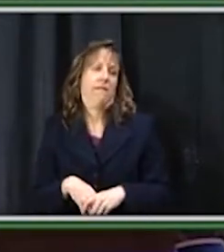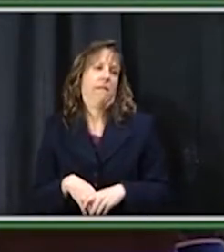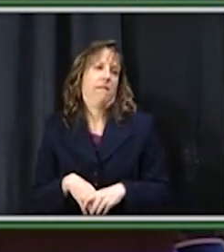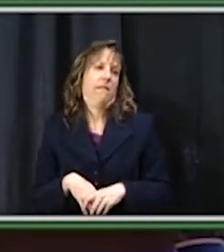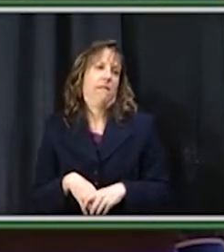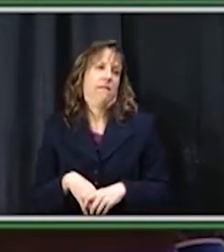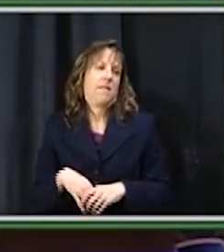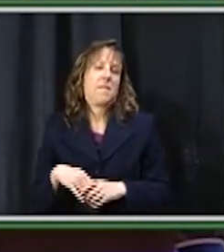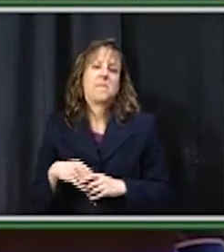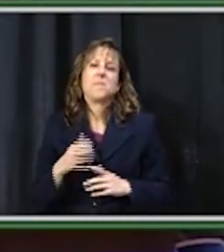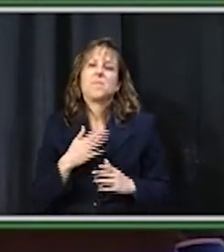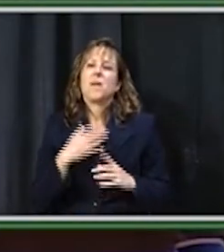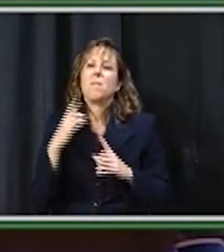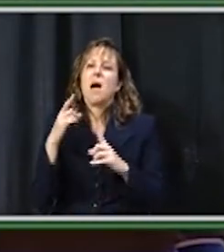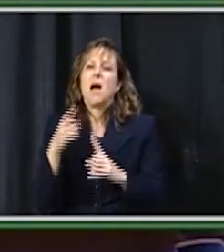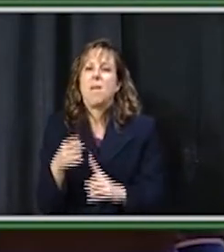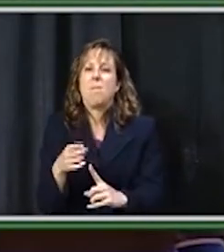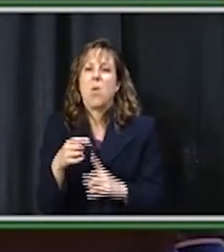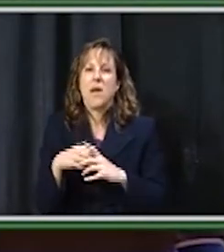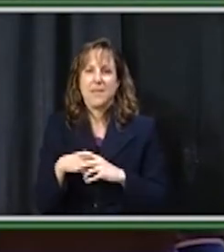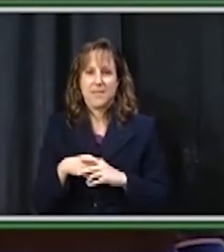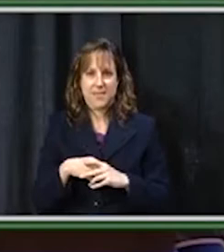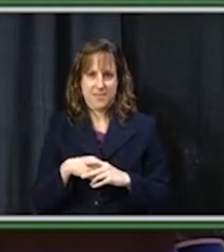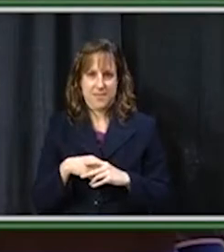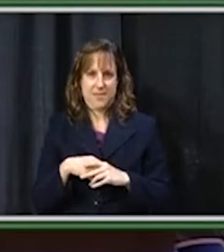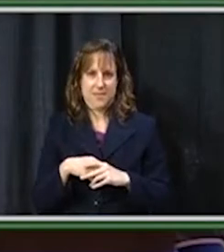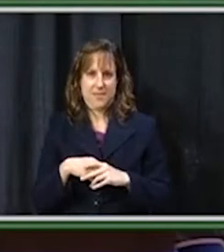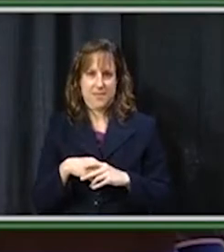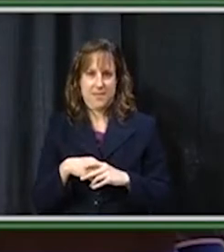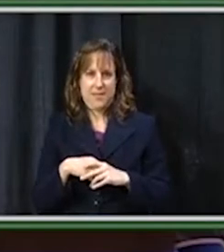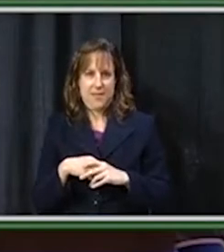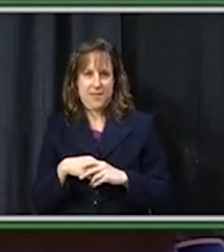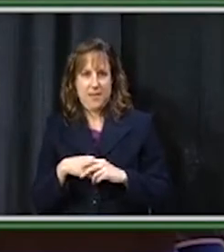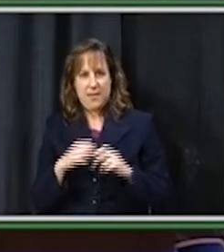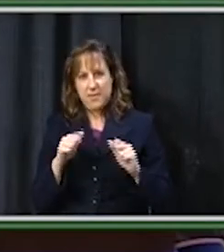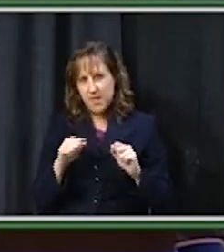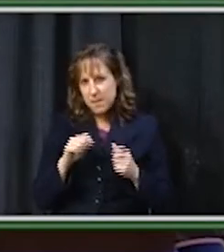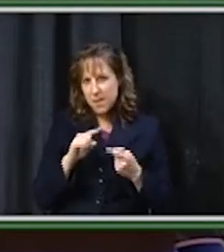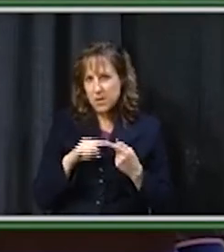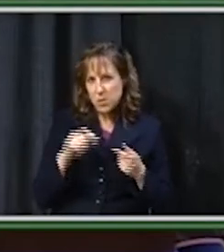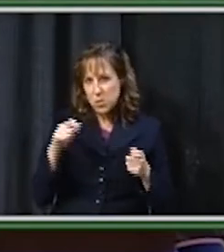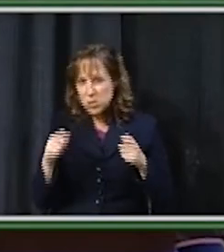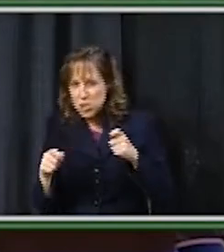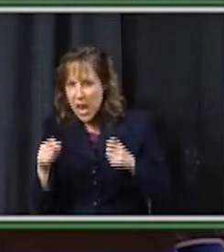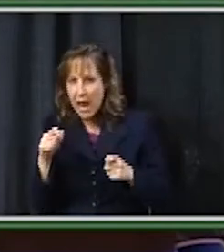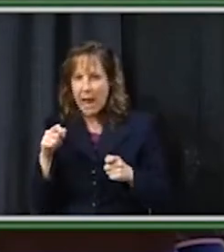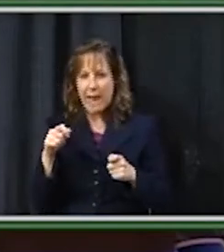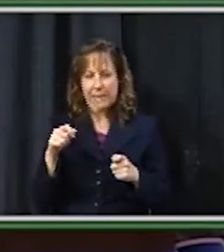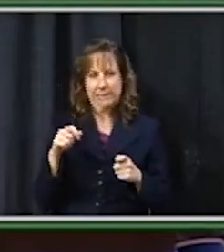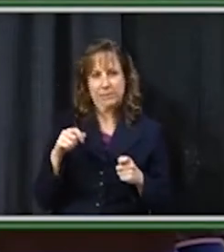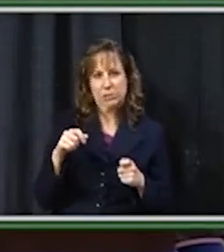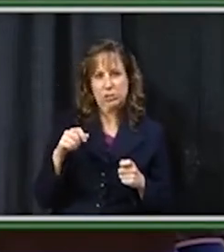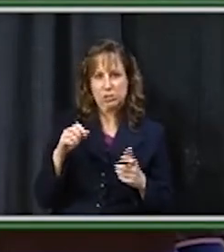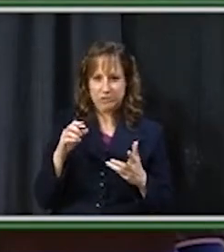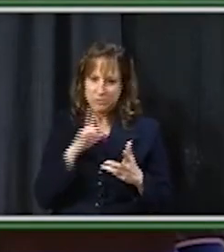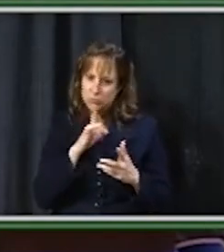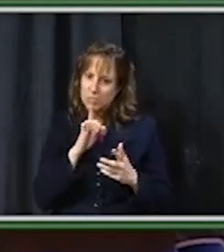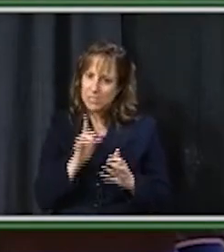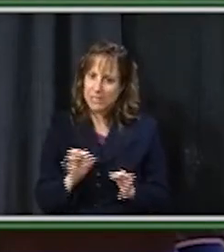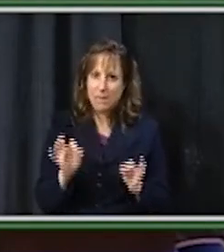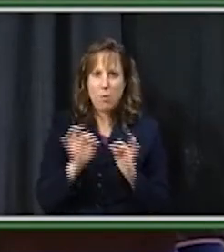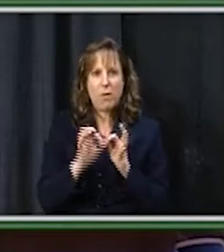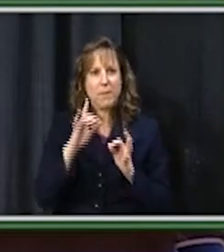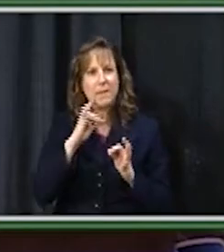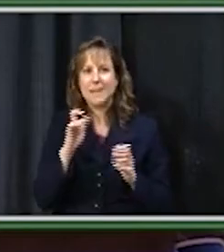My point is that the ability to adapt to change and overcome obstacles is crucial because they